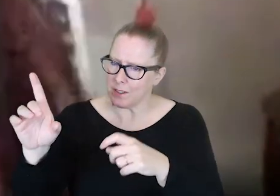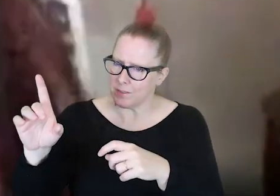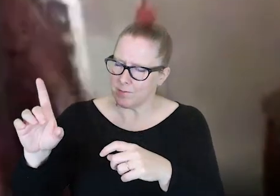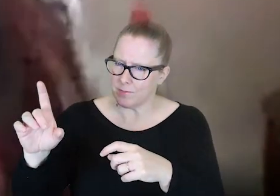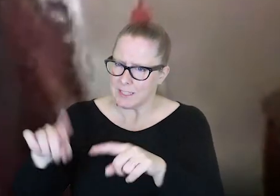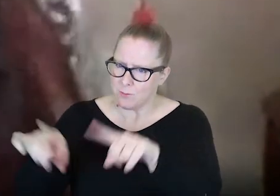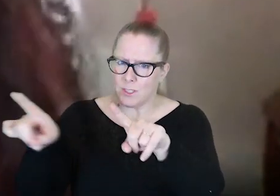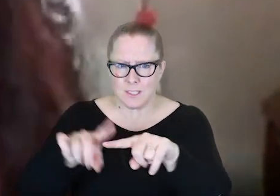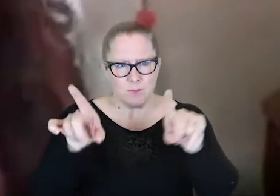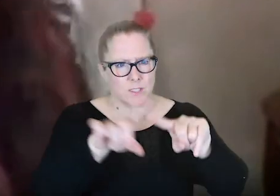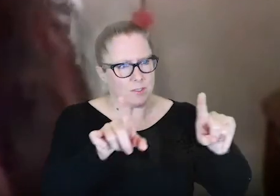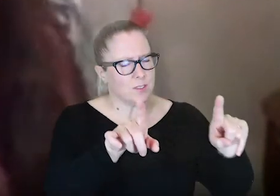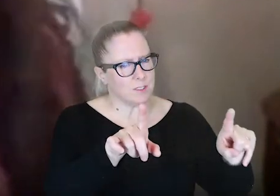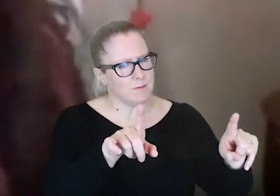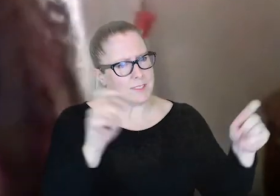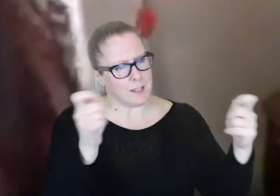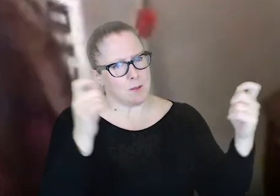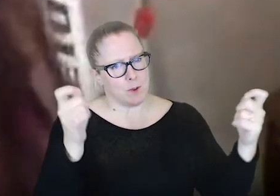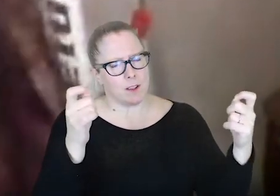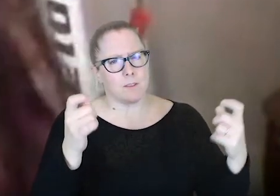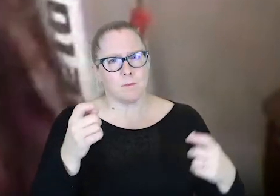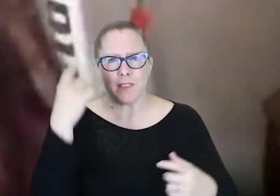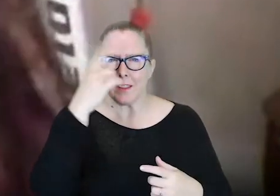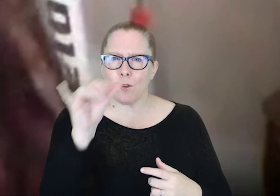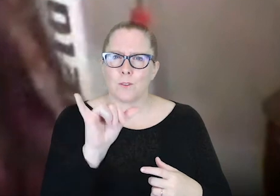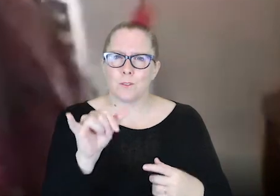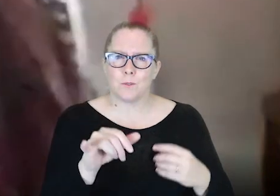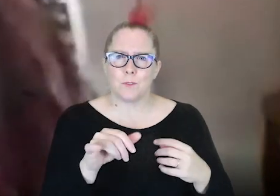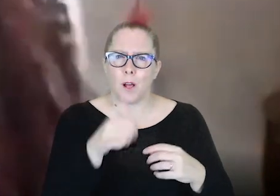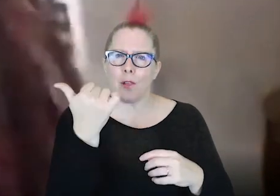feel like this is important, like how you celebrate it,